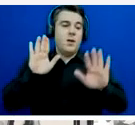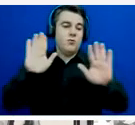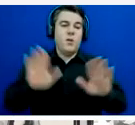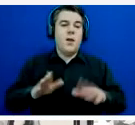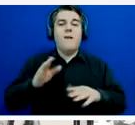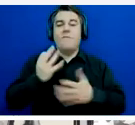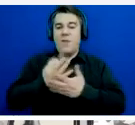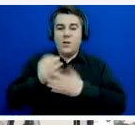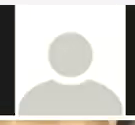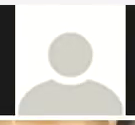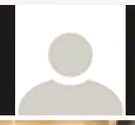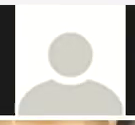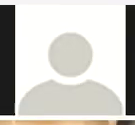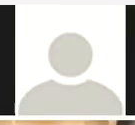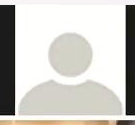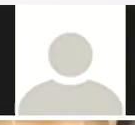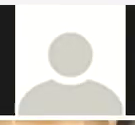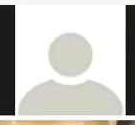family. But it has a